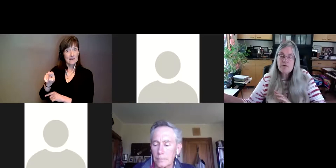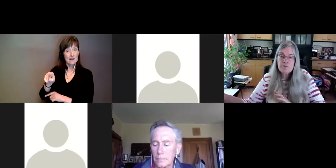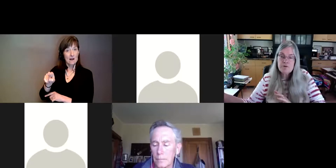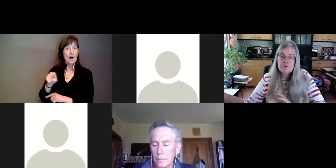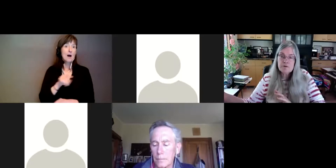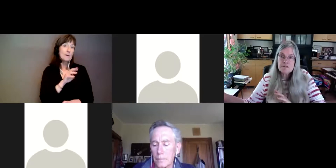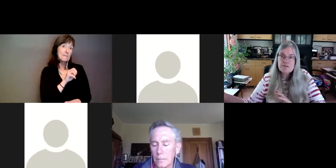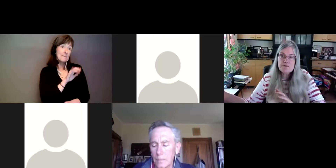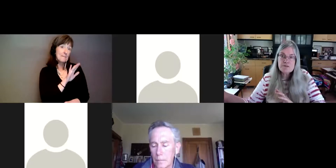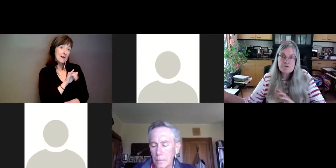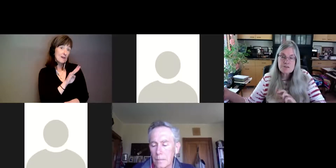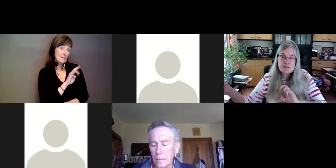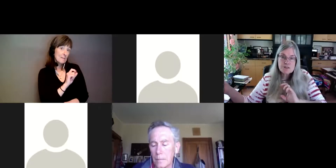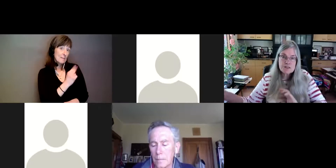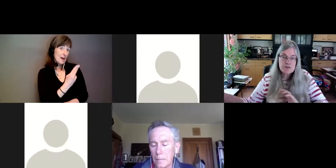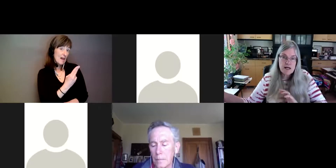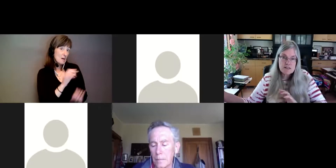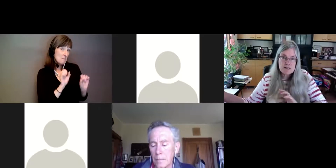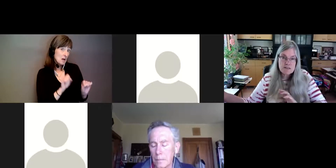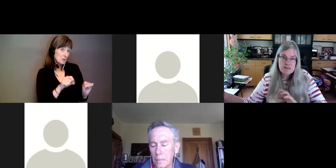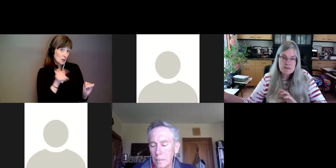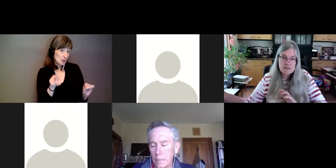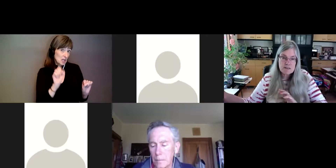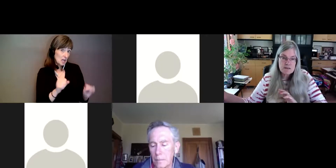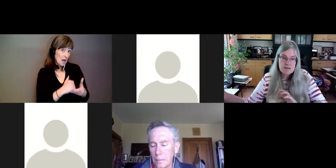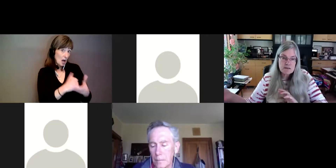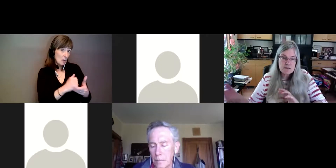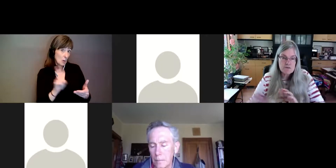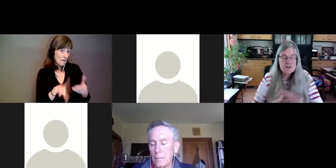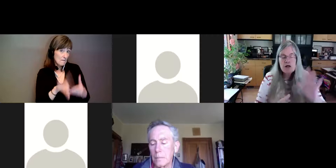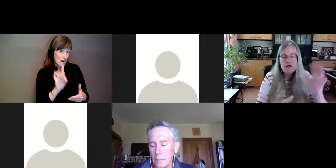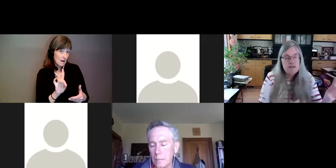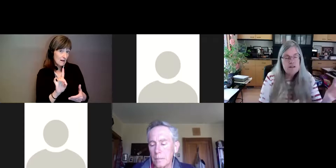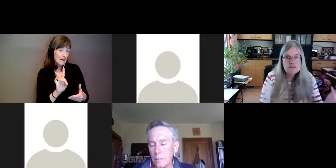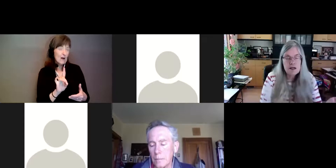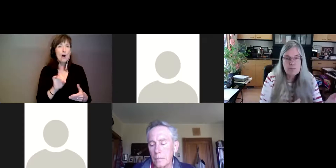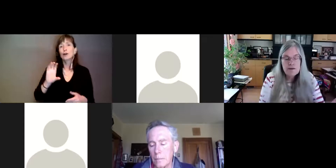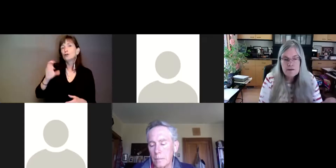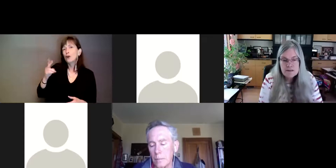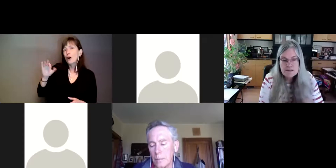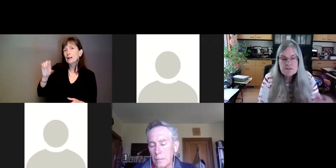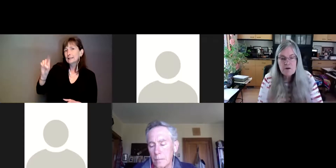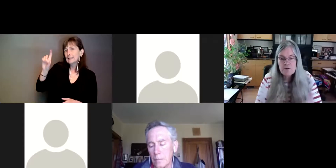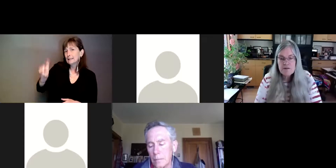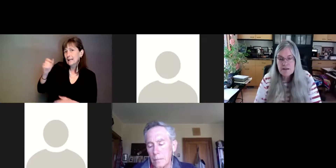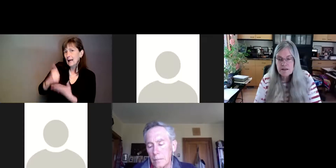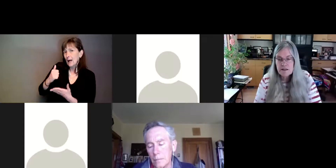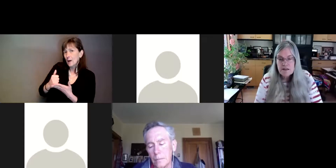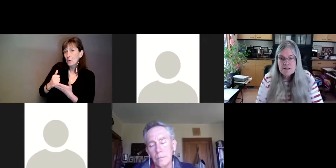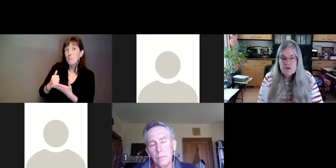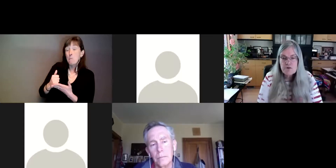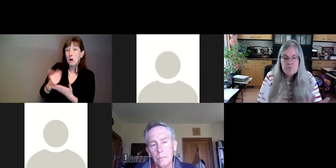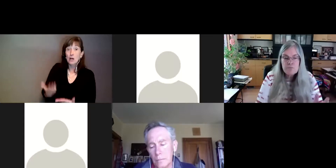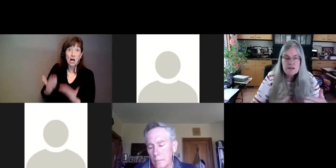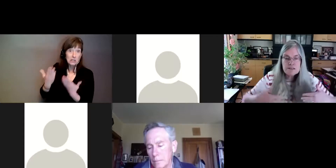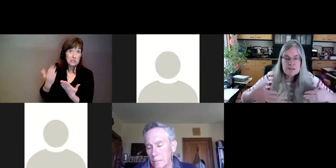Beth could be doing. These are the resources she could access. Oh, Charlie needs help. This is what could be done.